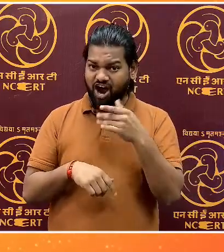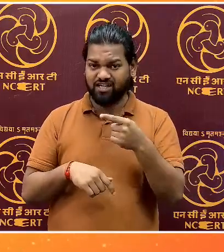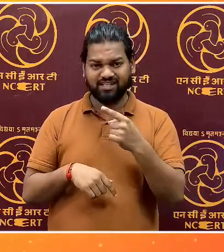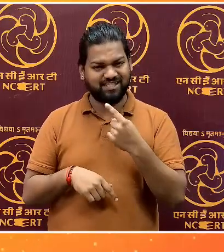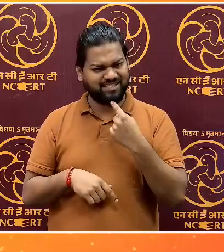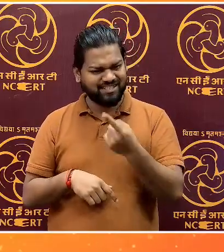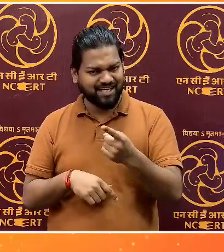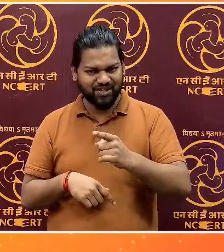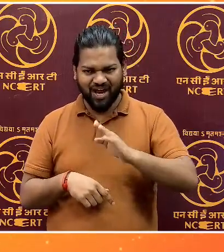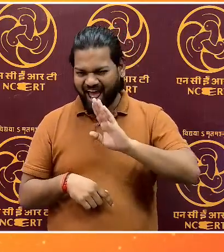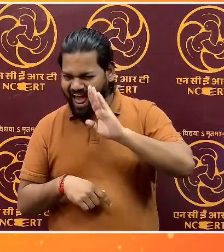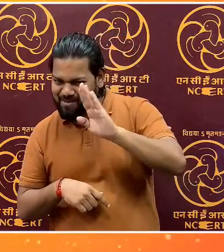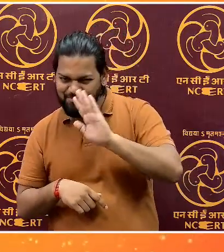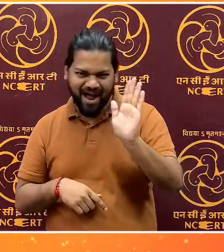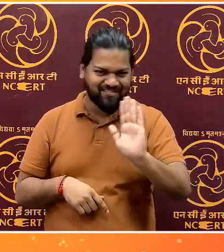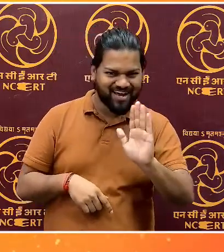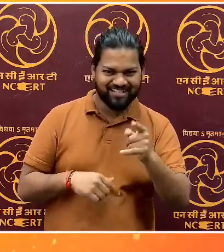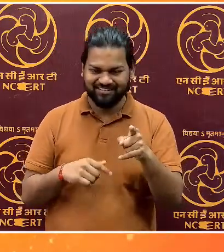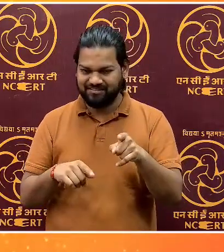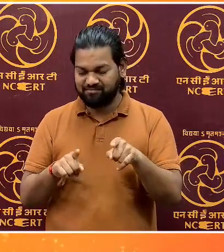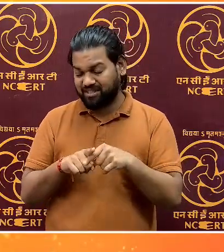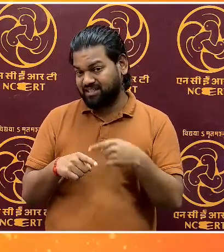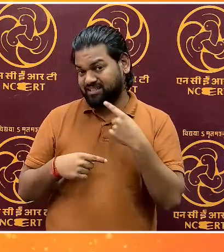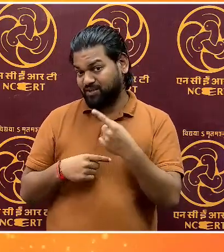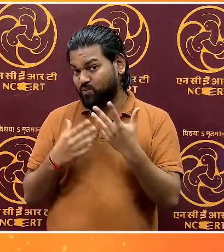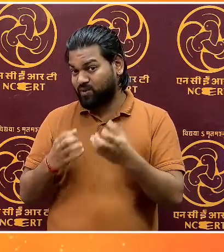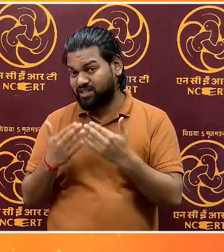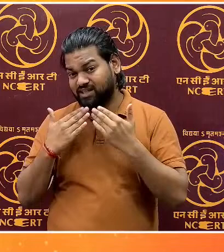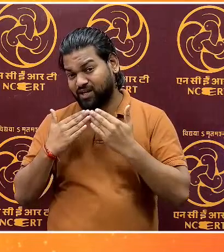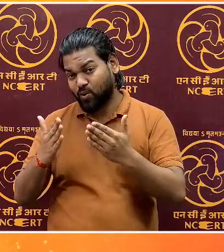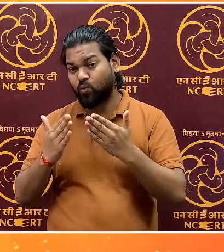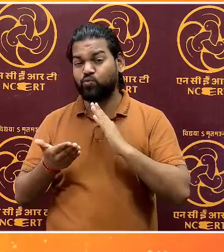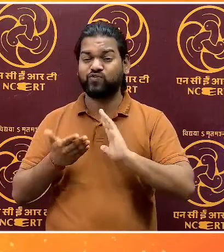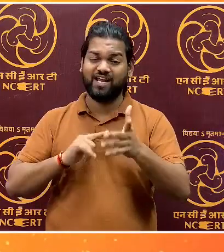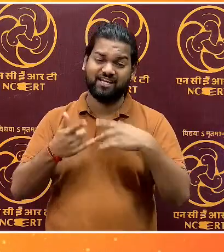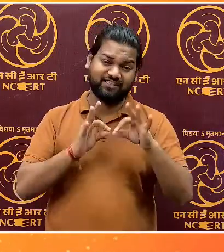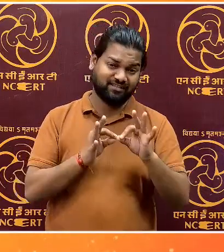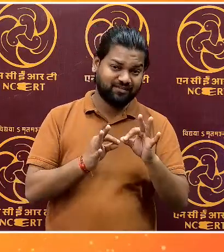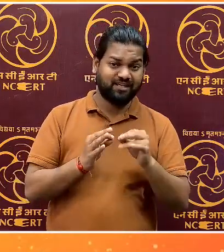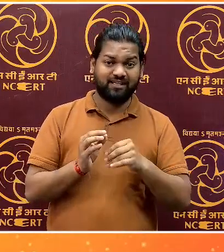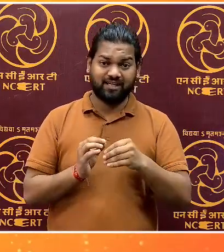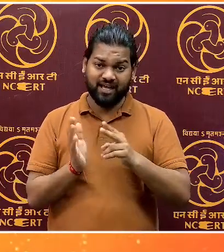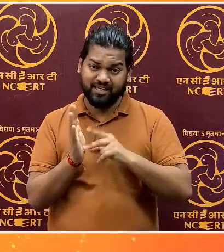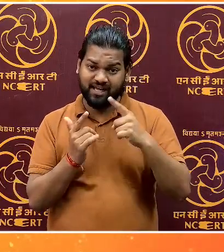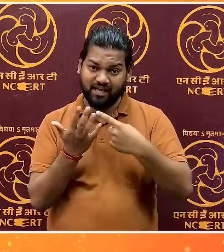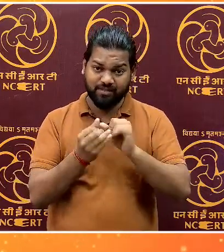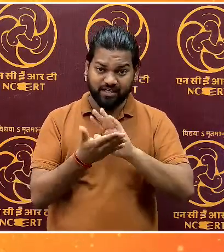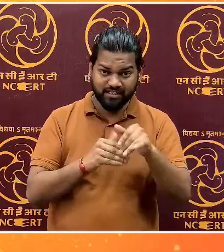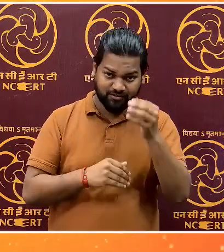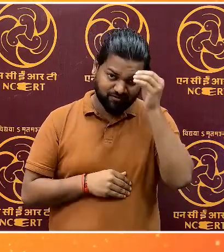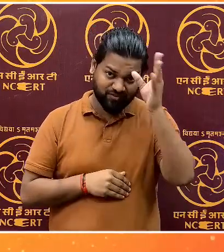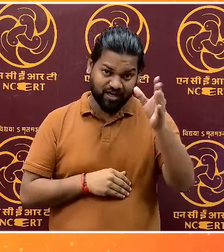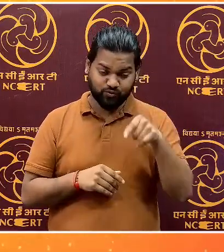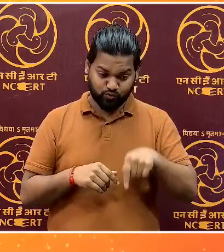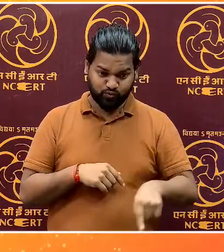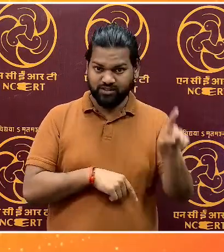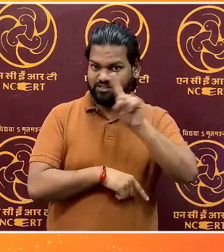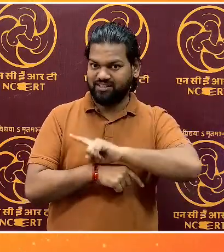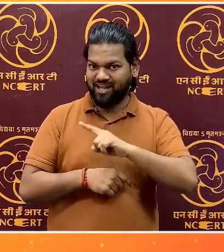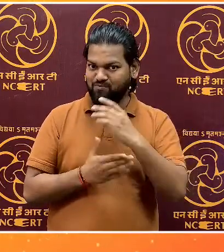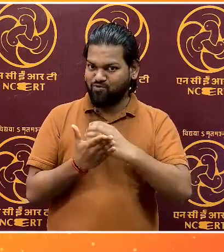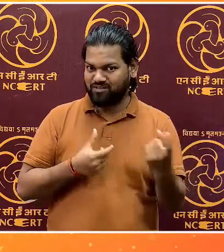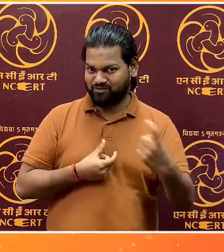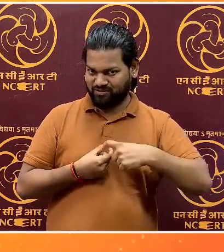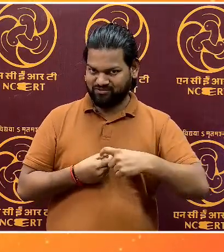say goodbye. Before that, I would like to thanks our interpreter Nirbhay for joining us today. And now it's time for me